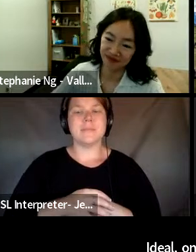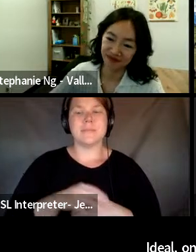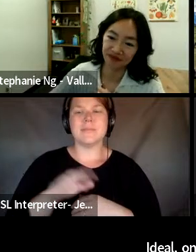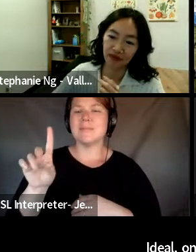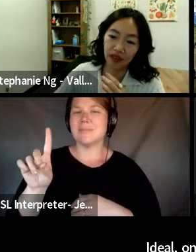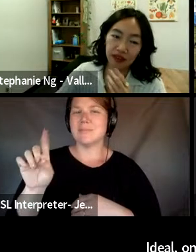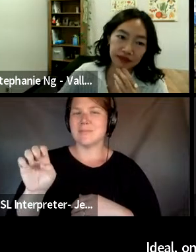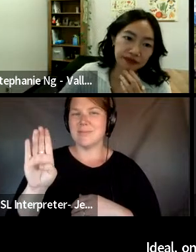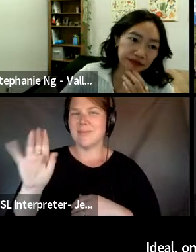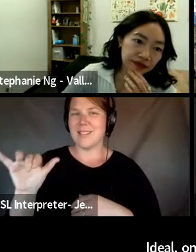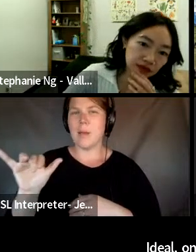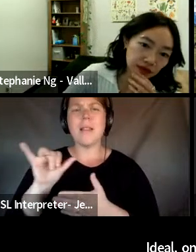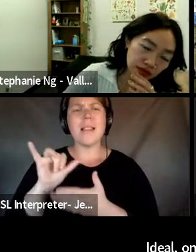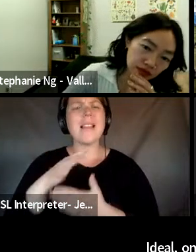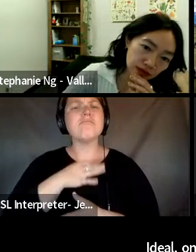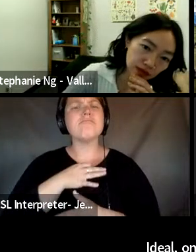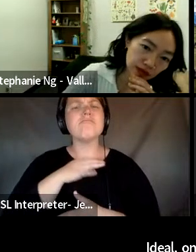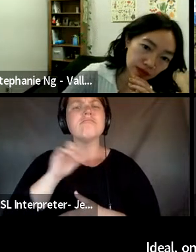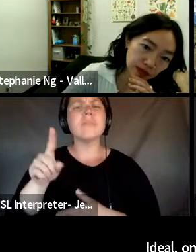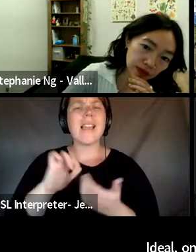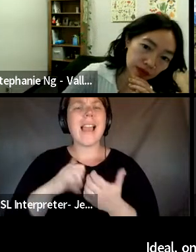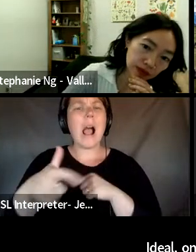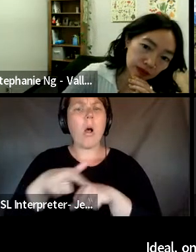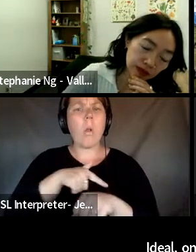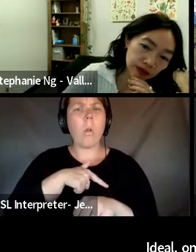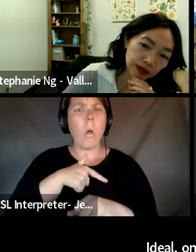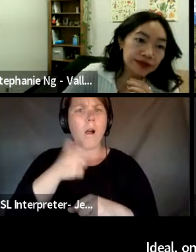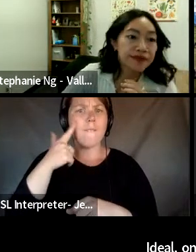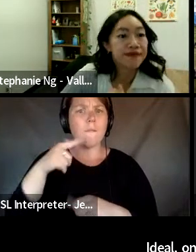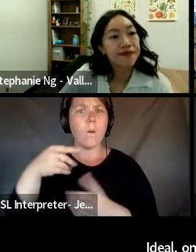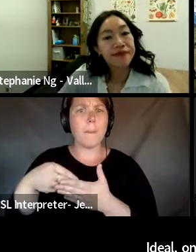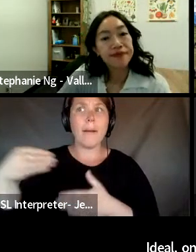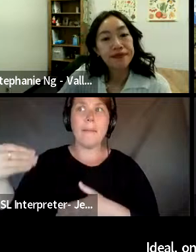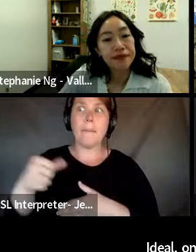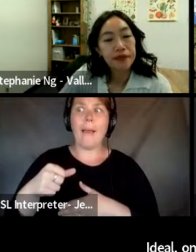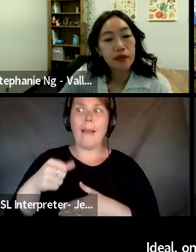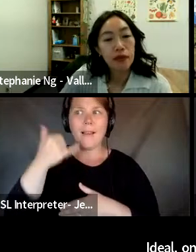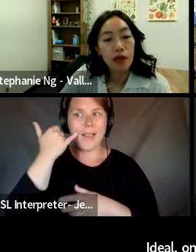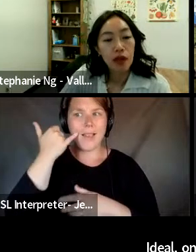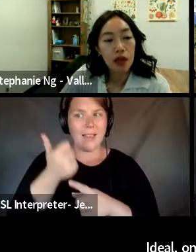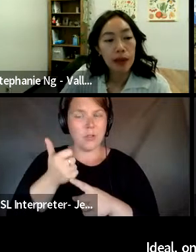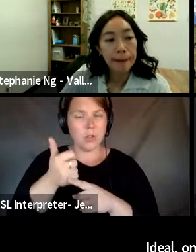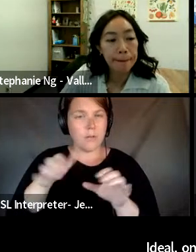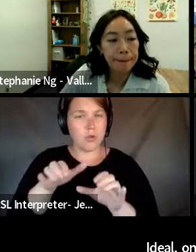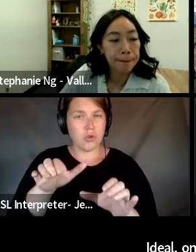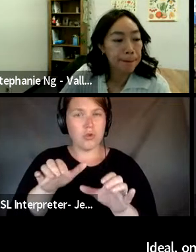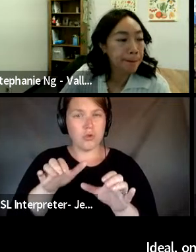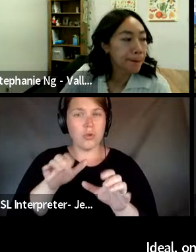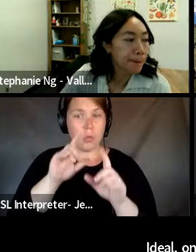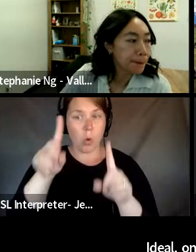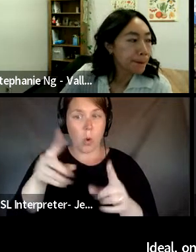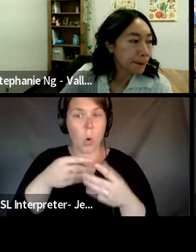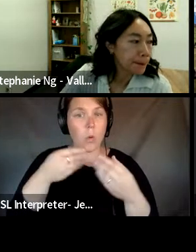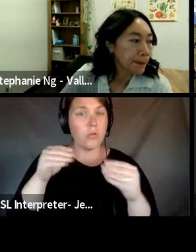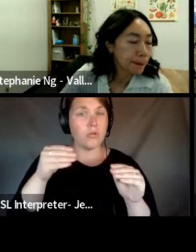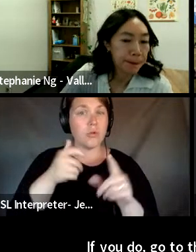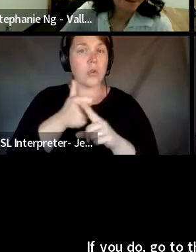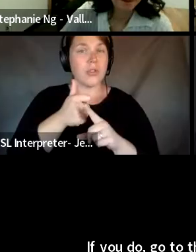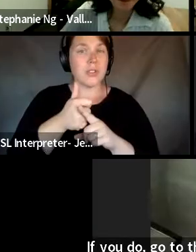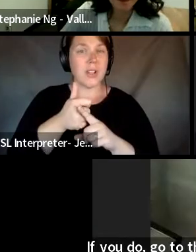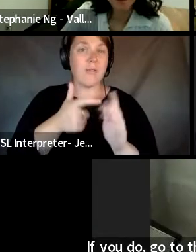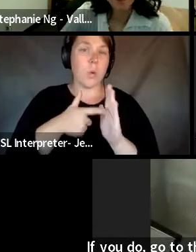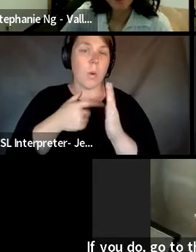going to ask. How long does it take to be reimbursed? If you do go to the store and have to buy it